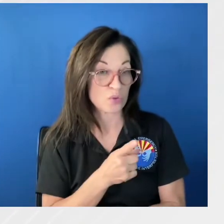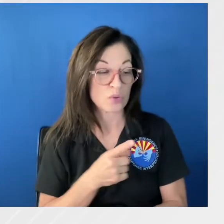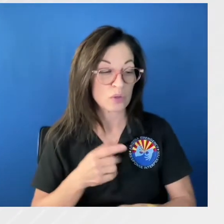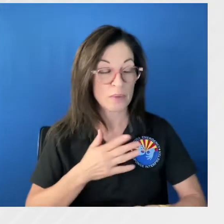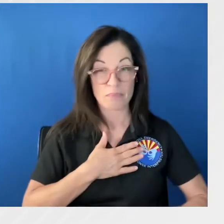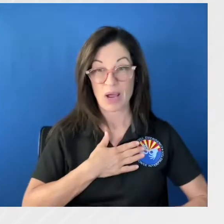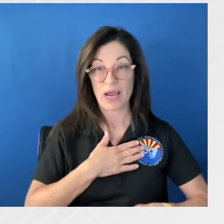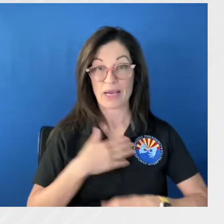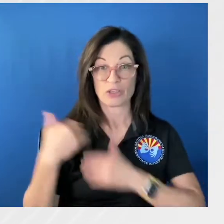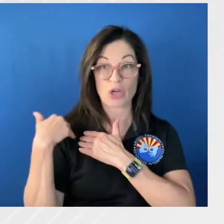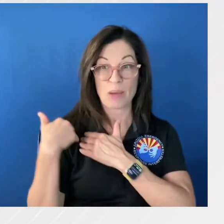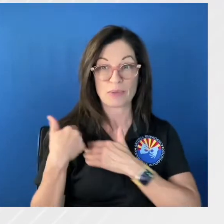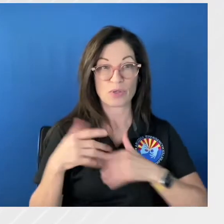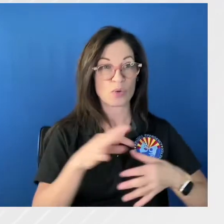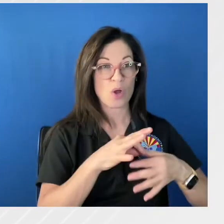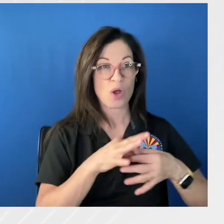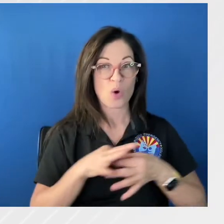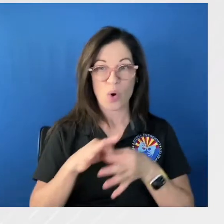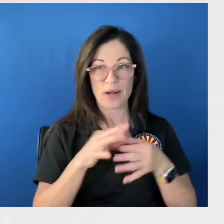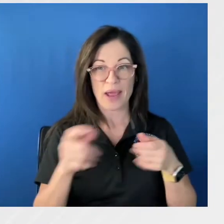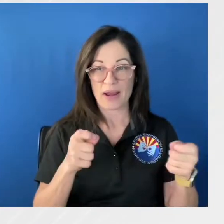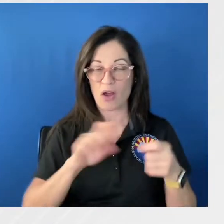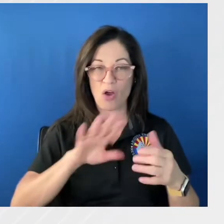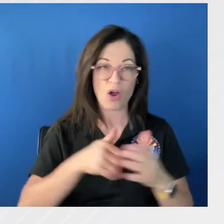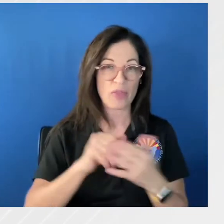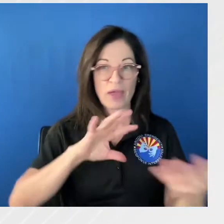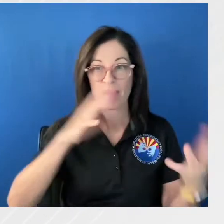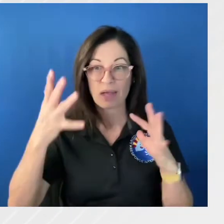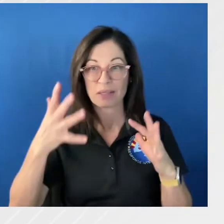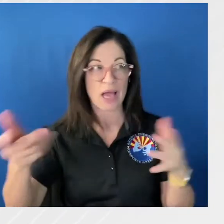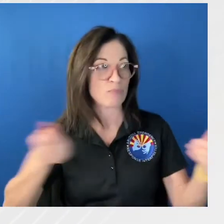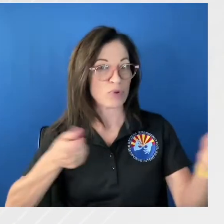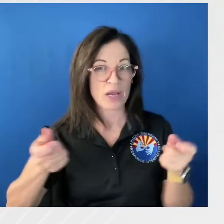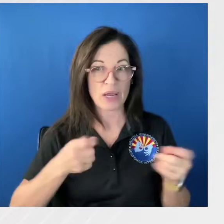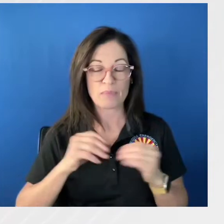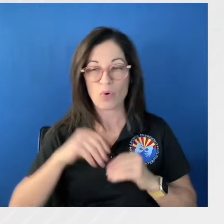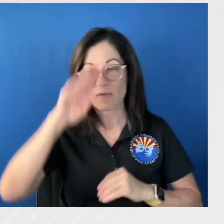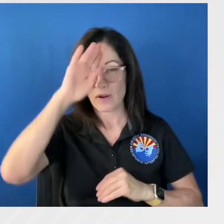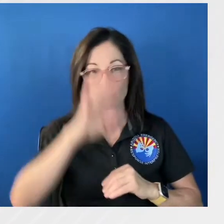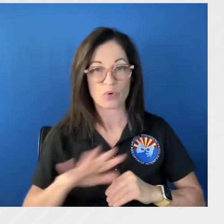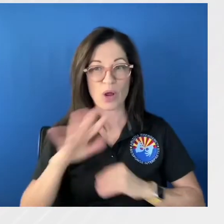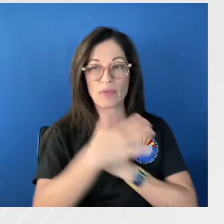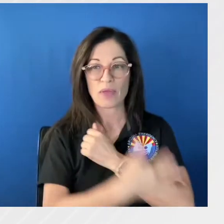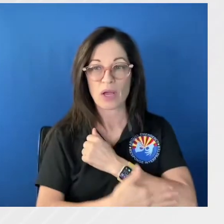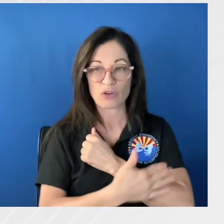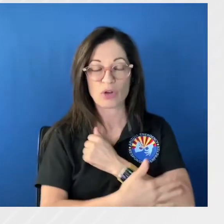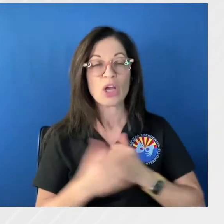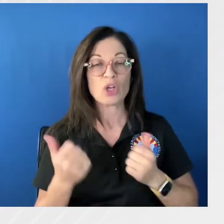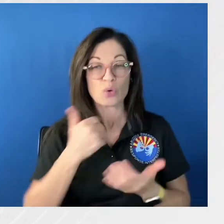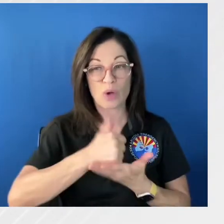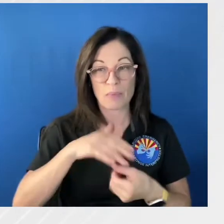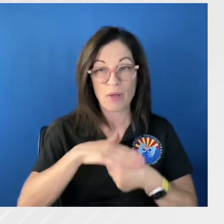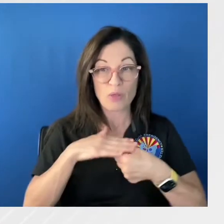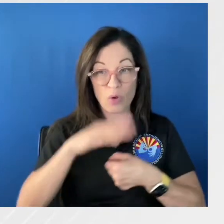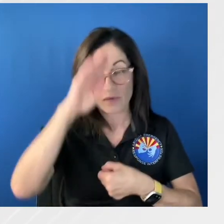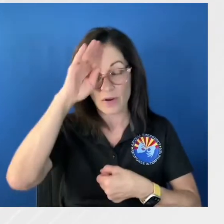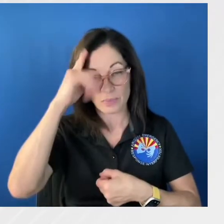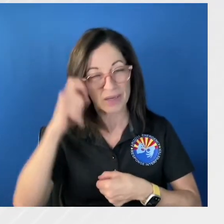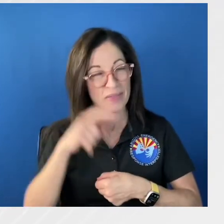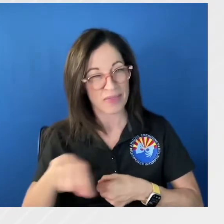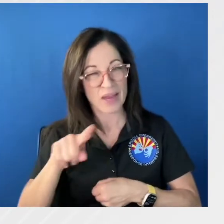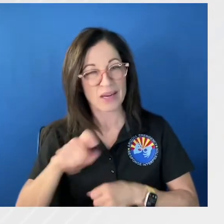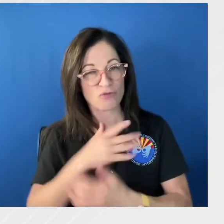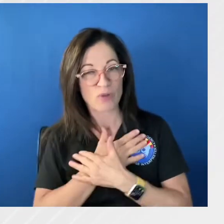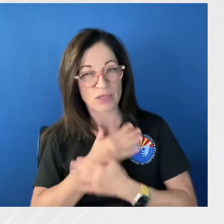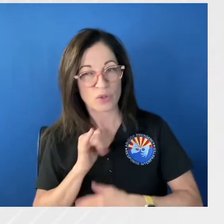all the chaos and to bring in additional firefighters from across the country to help support the local firefighters because they need rest too. The local